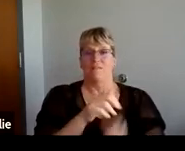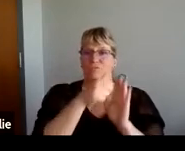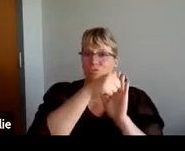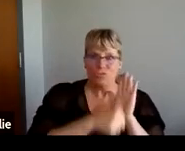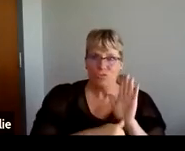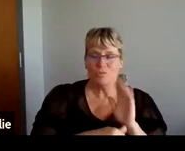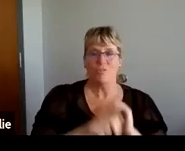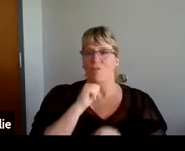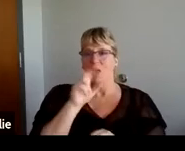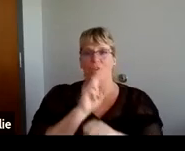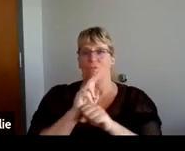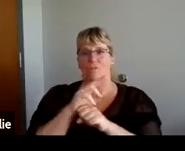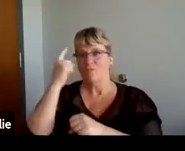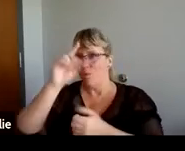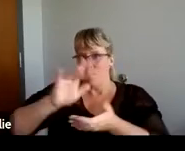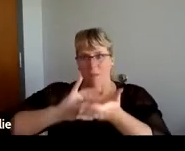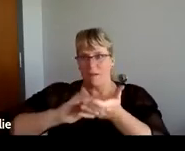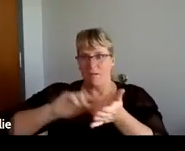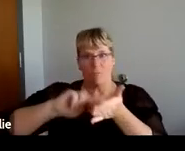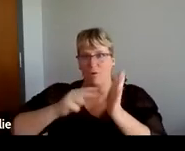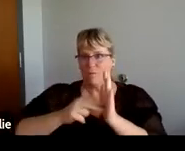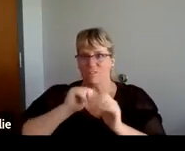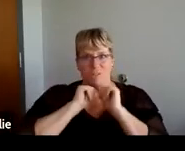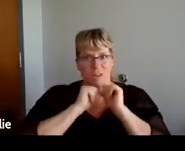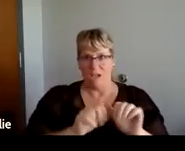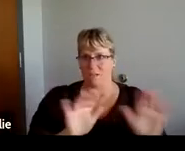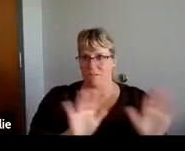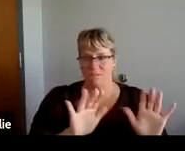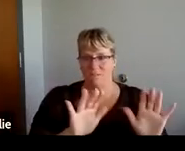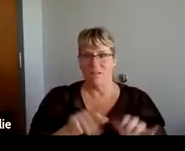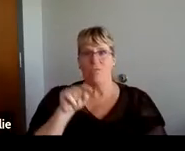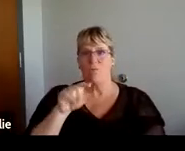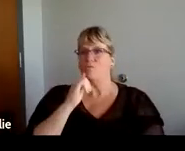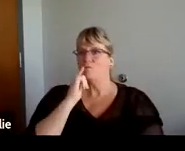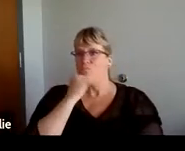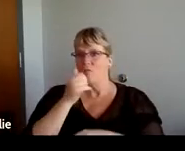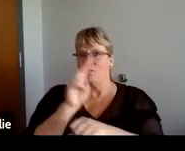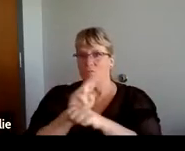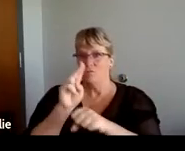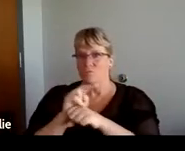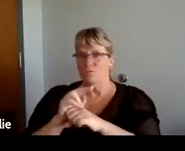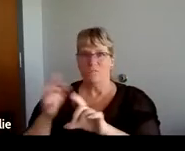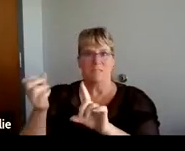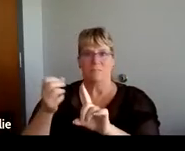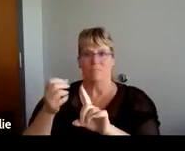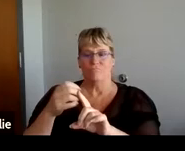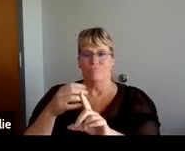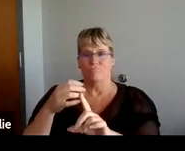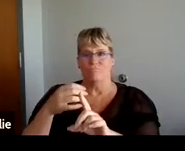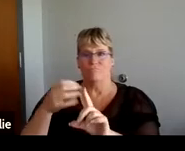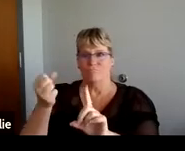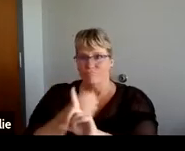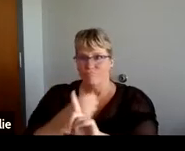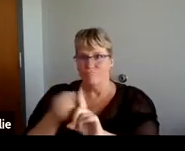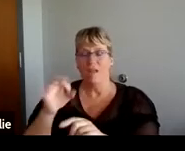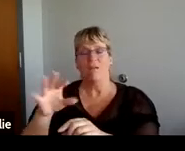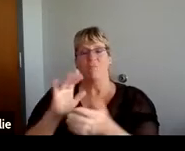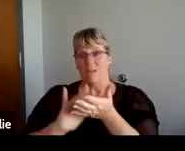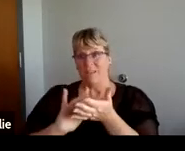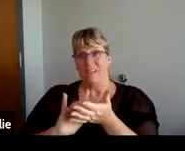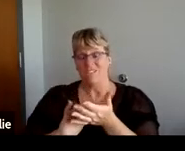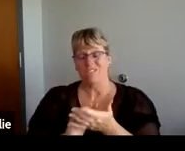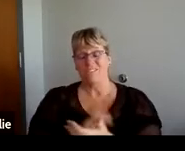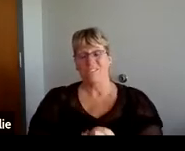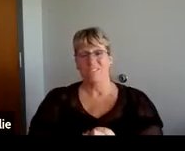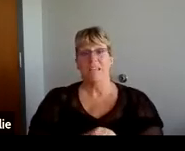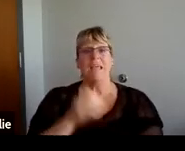not using it for a medical purpose. So these are misuse and abuse of these medications. If